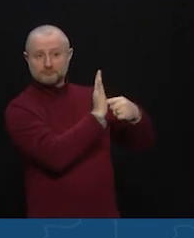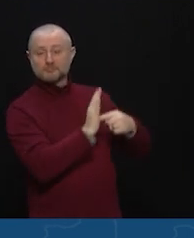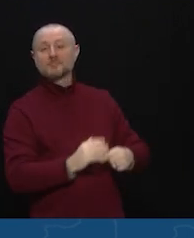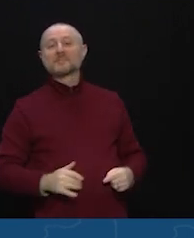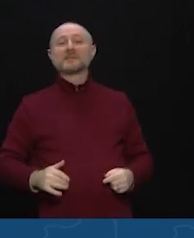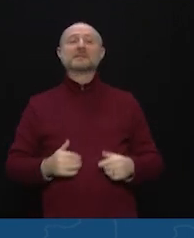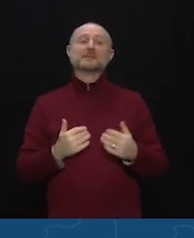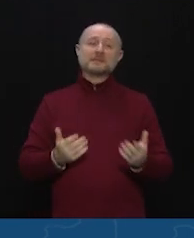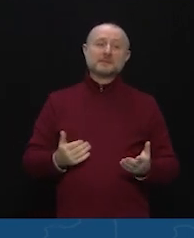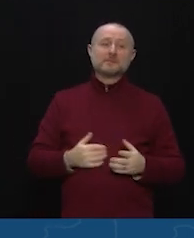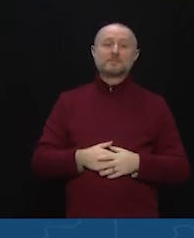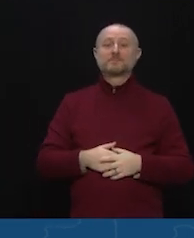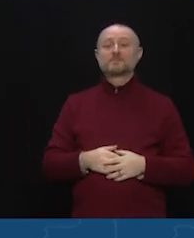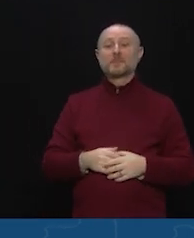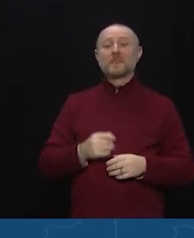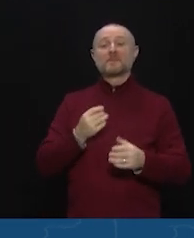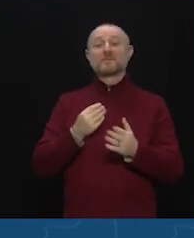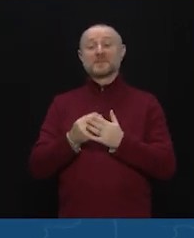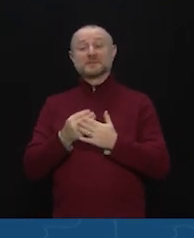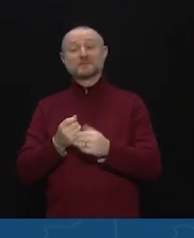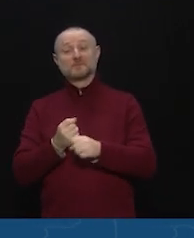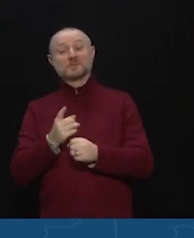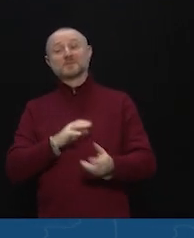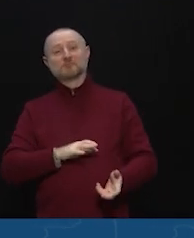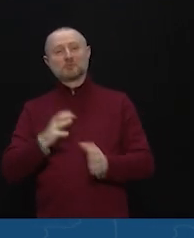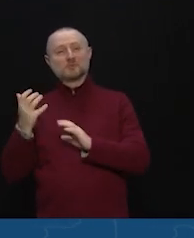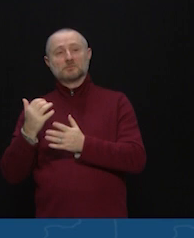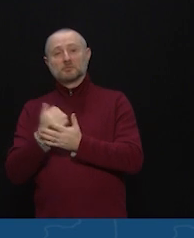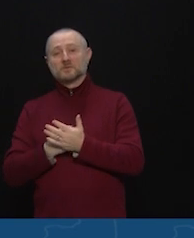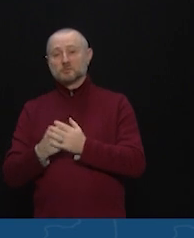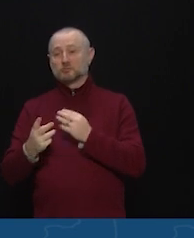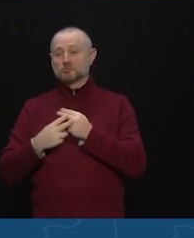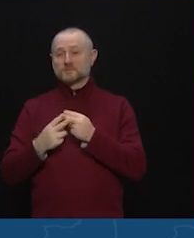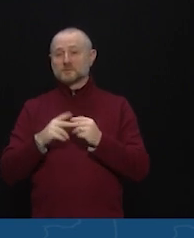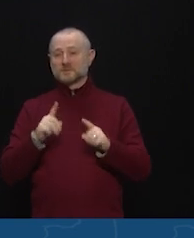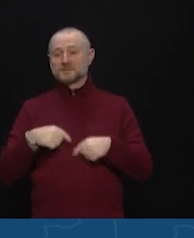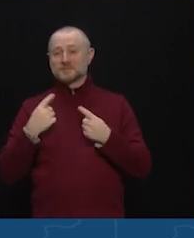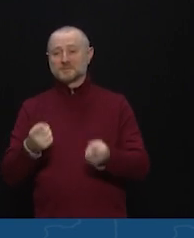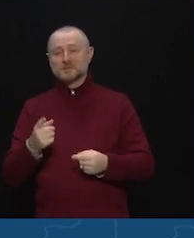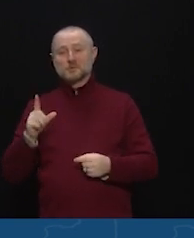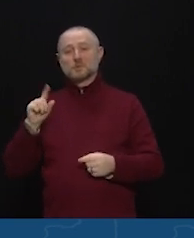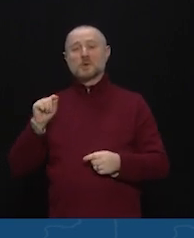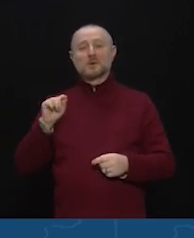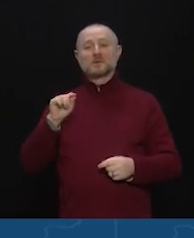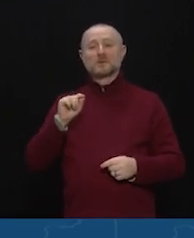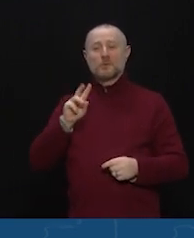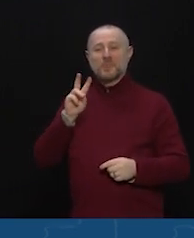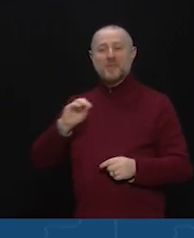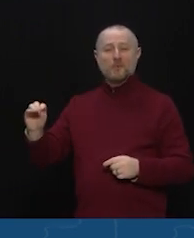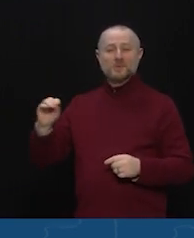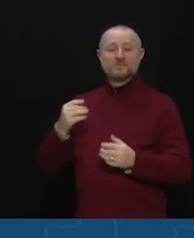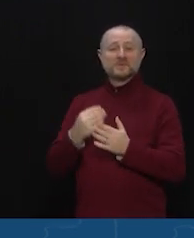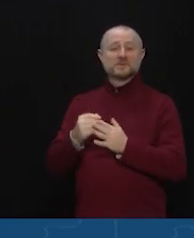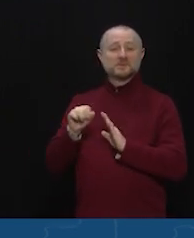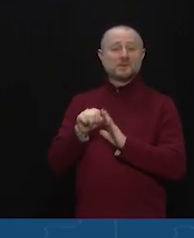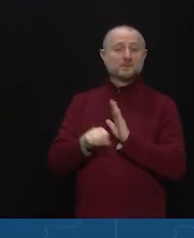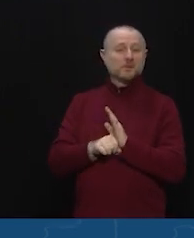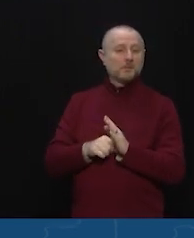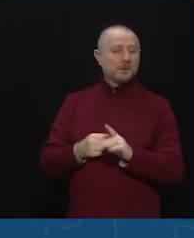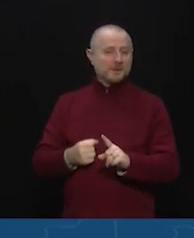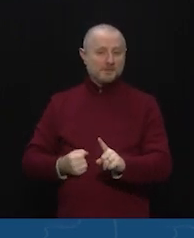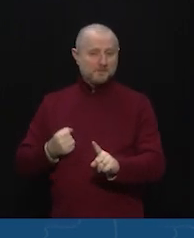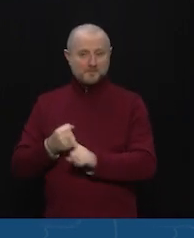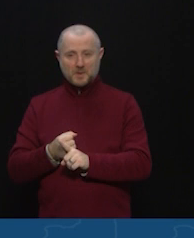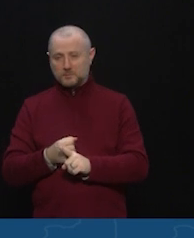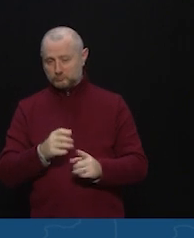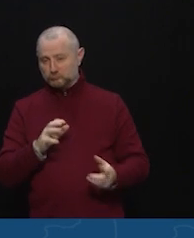So the fiscal crisis and reserves, right? Since 2000, state finances have been badly damaged 3 times by sudden events. We've had 9/11, we've had the